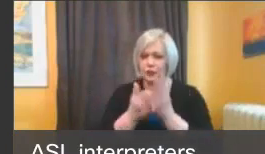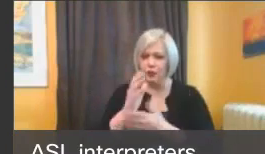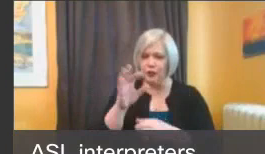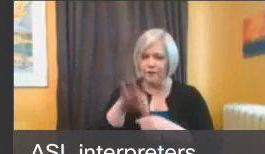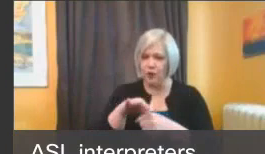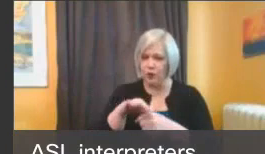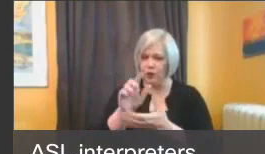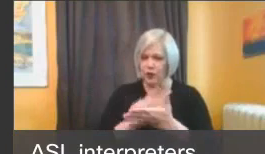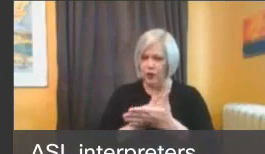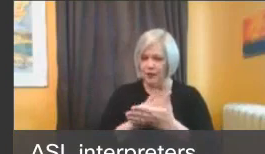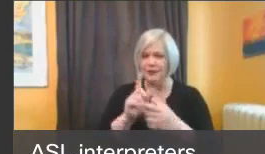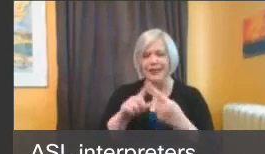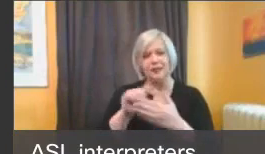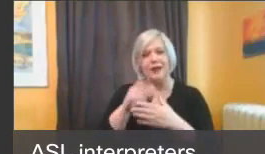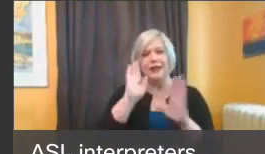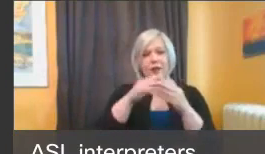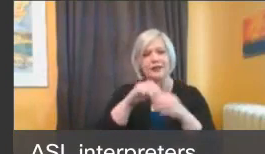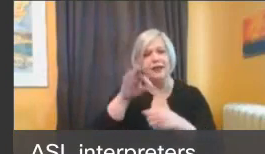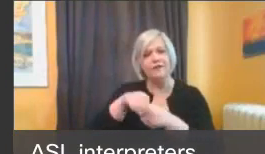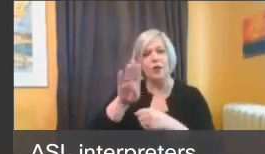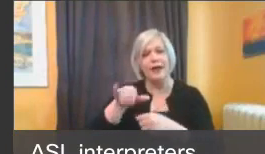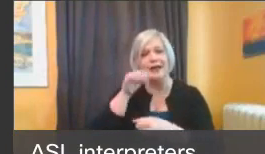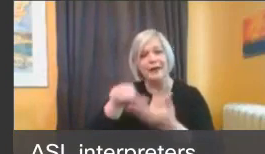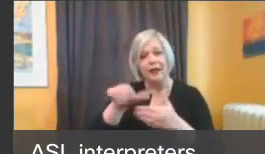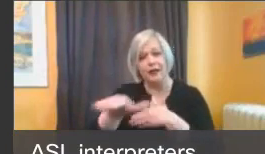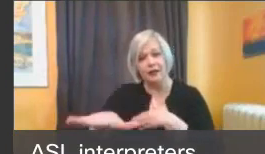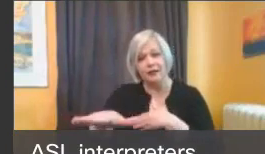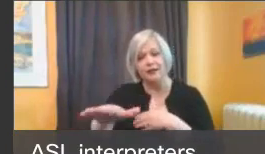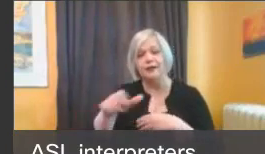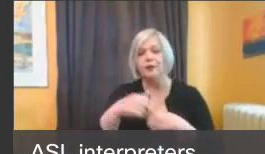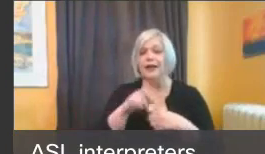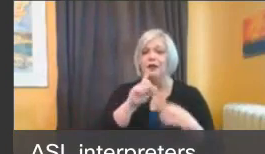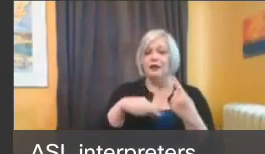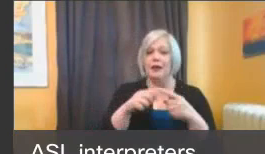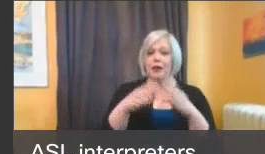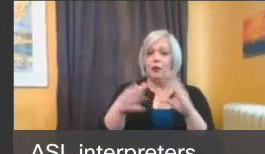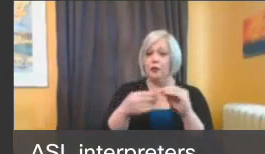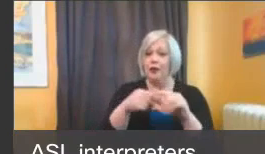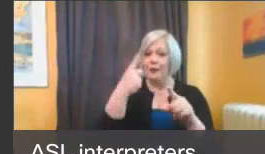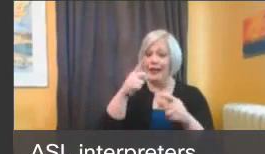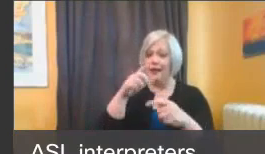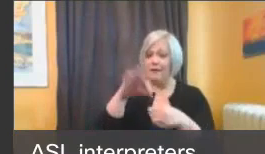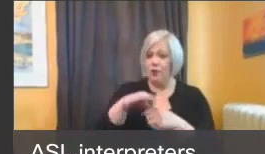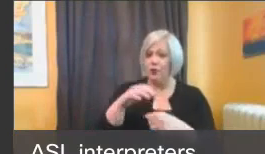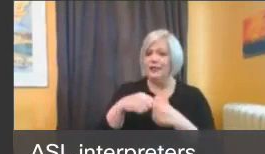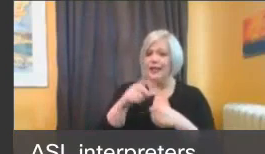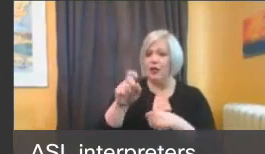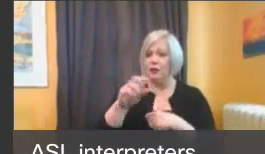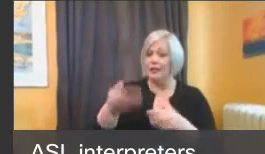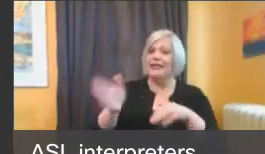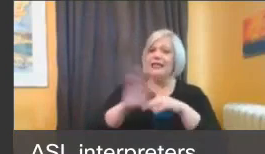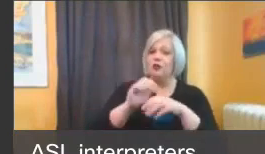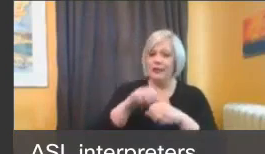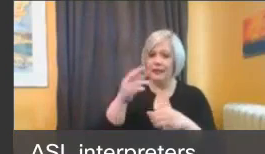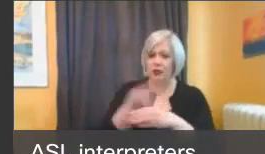90 focuses on vote by mail, because as I mentioned in my opening remarks, Black voters in particular experienced 100% increase in their use